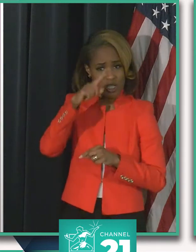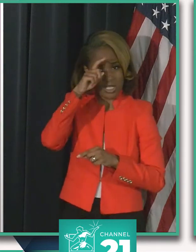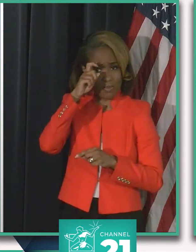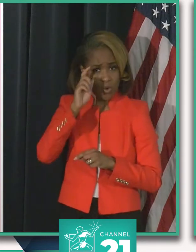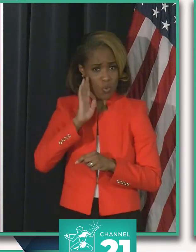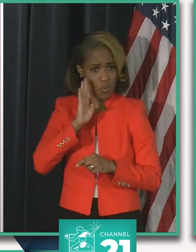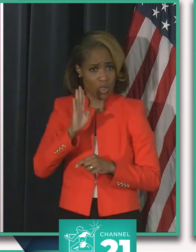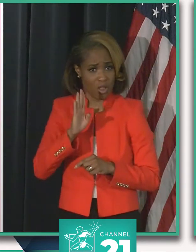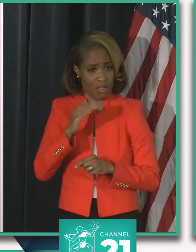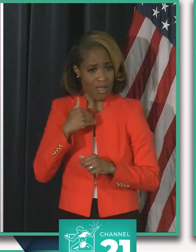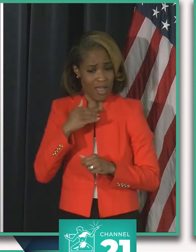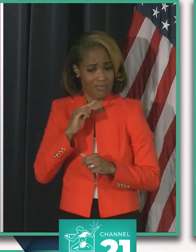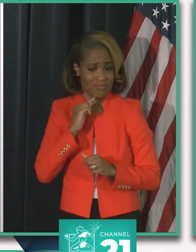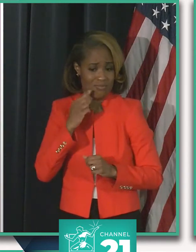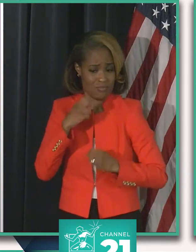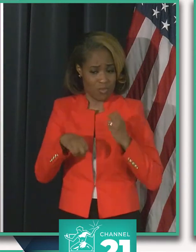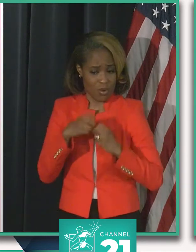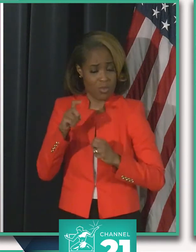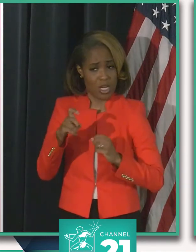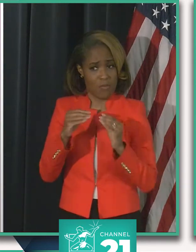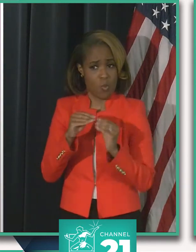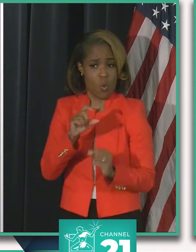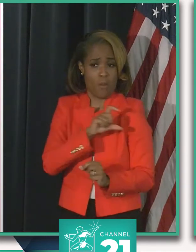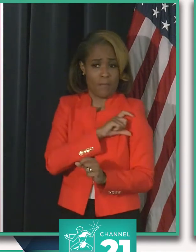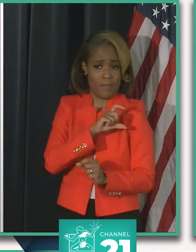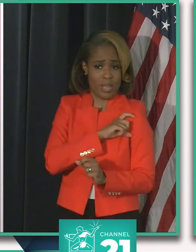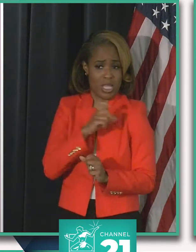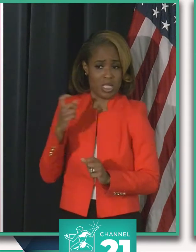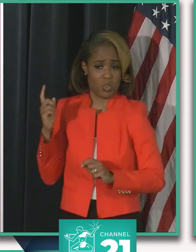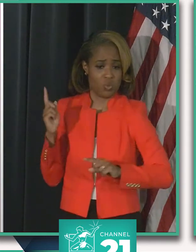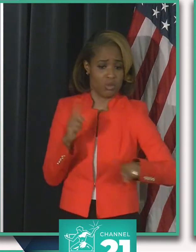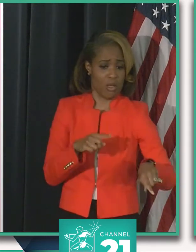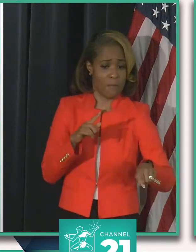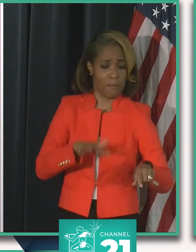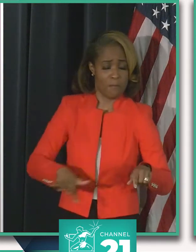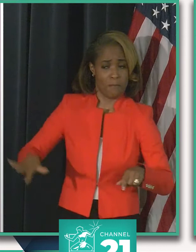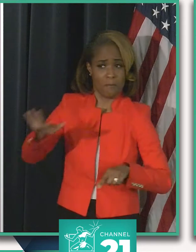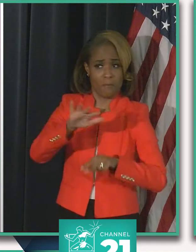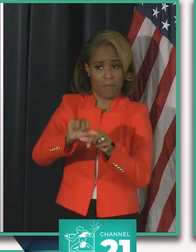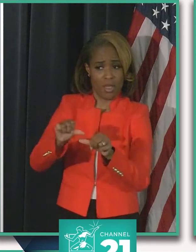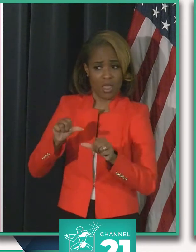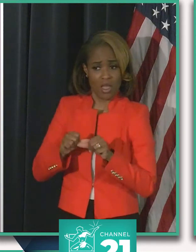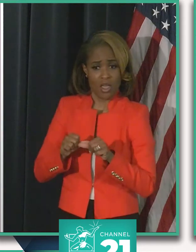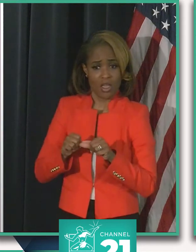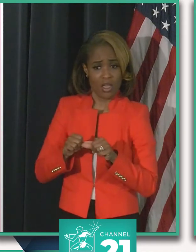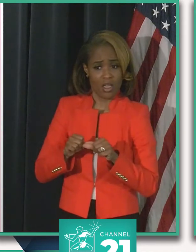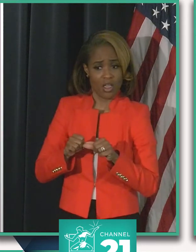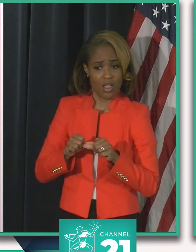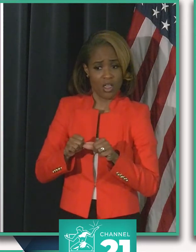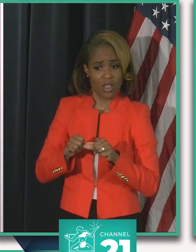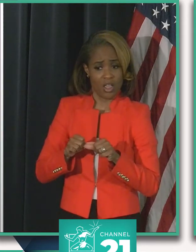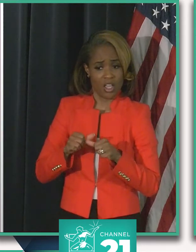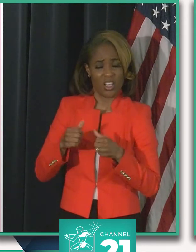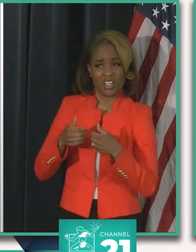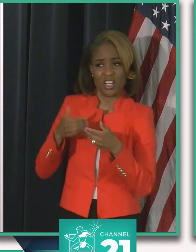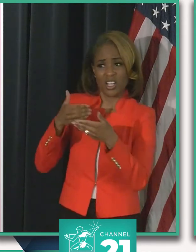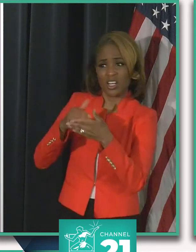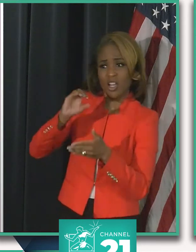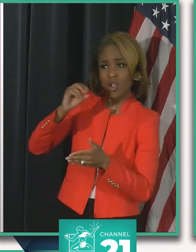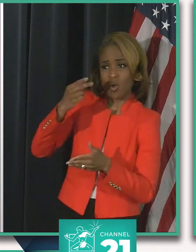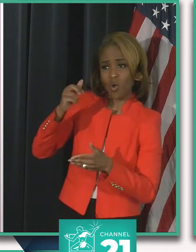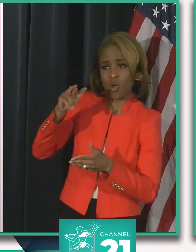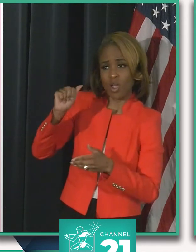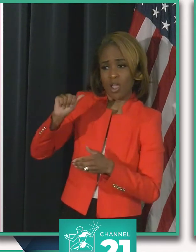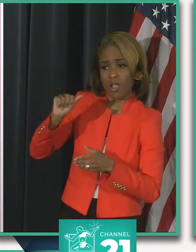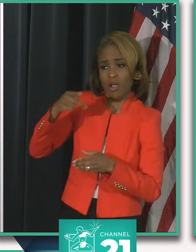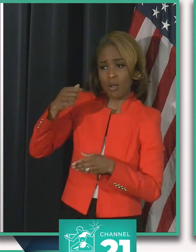have serious problems. We need more police enforcement to come out in the neighborhood. We have fixing O'Hara Park is about to